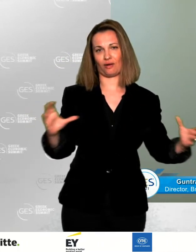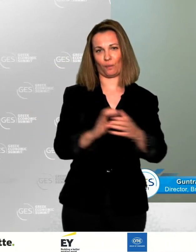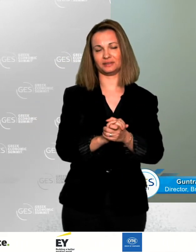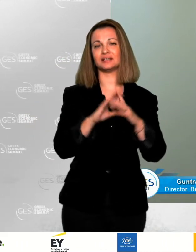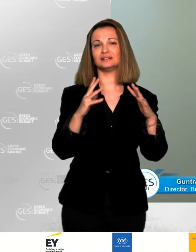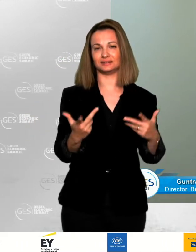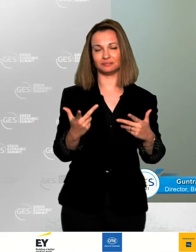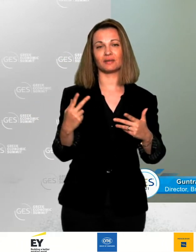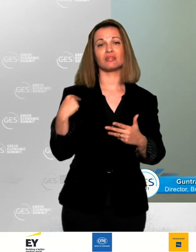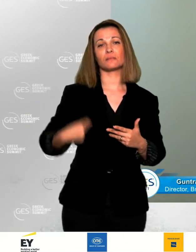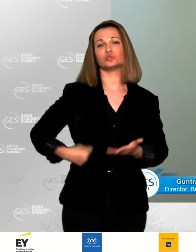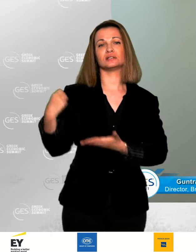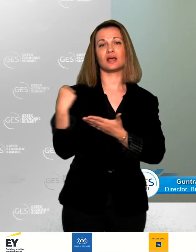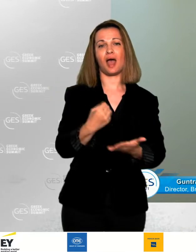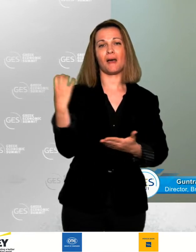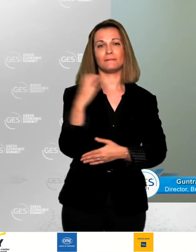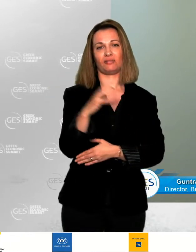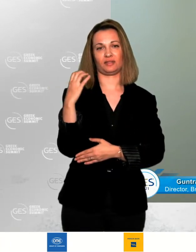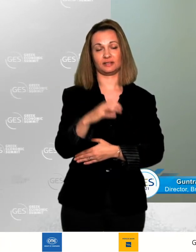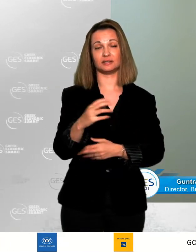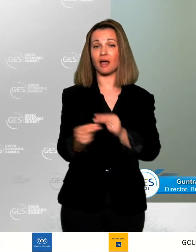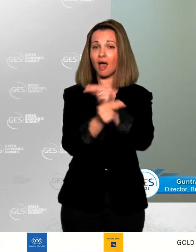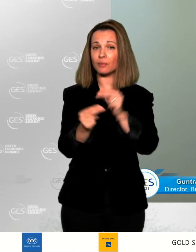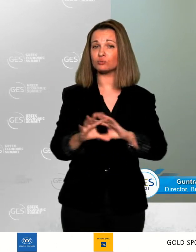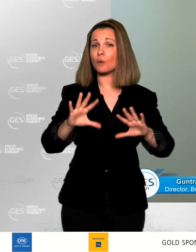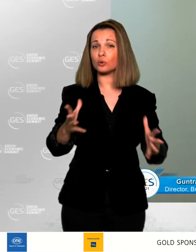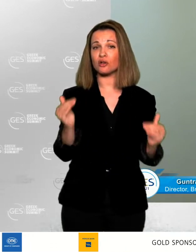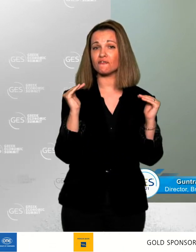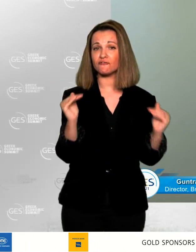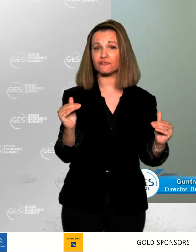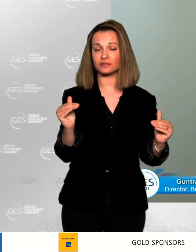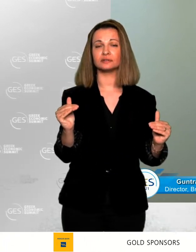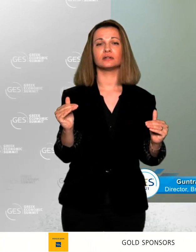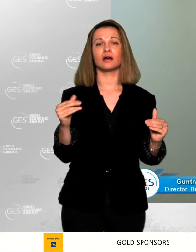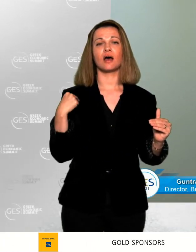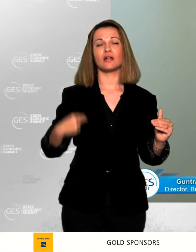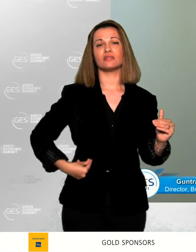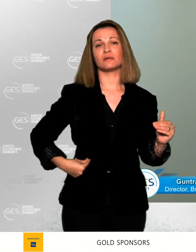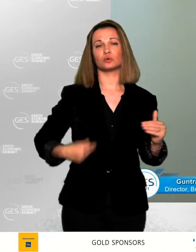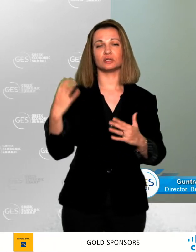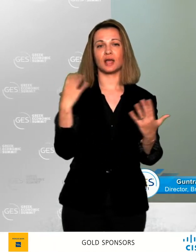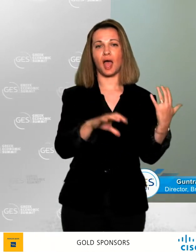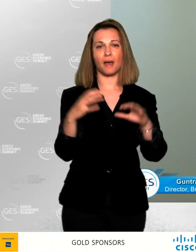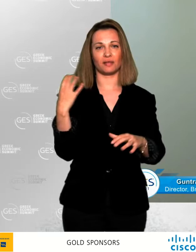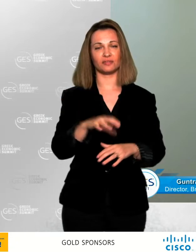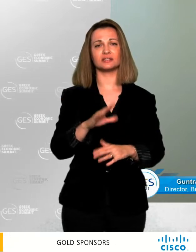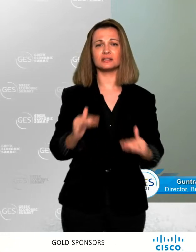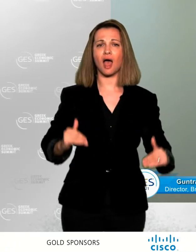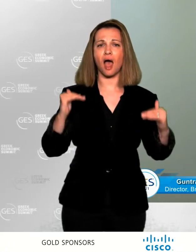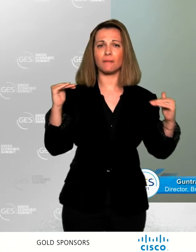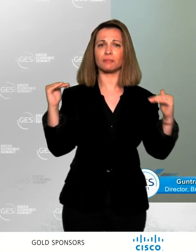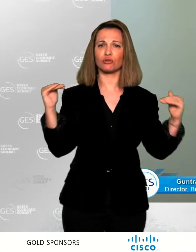public investment or even increase public investment in green infrastructure in a period of fiscal consolidation? I personally